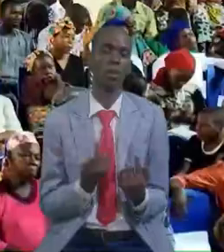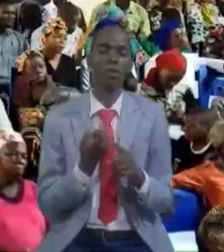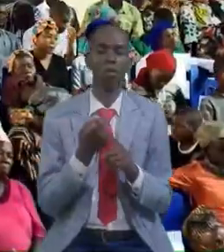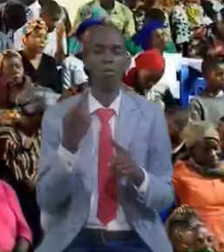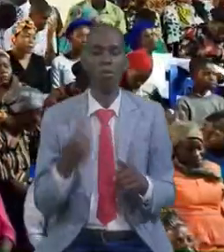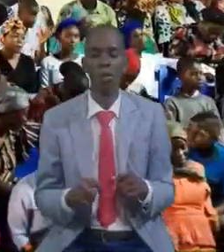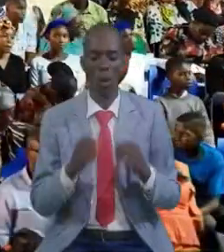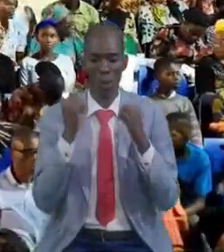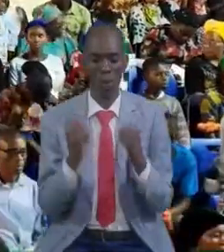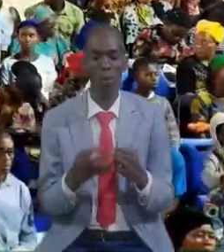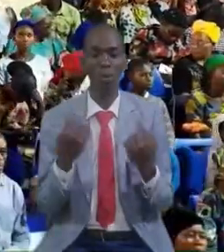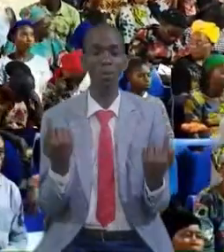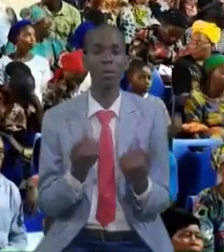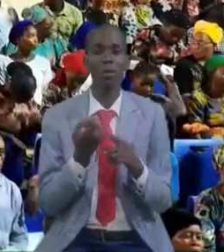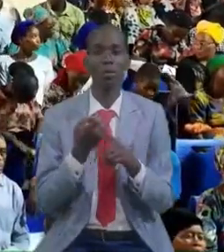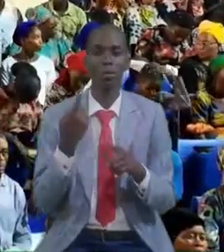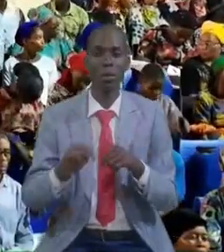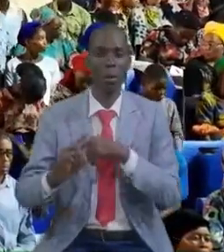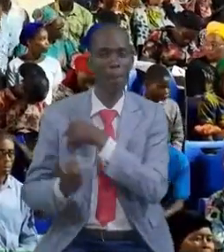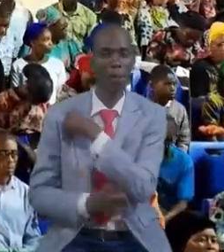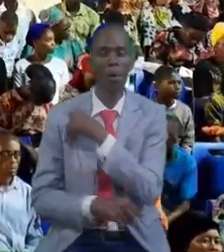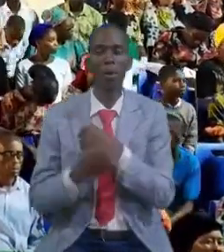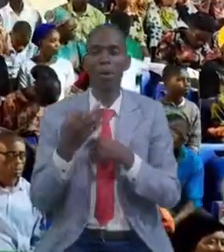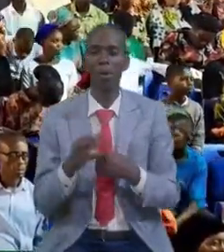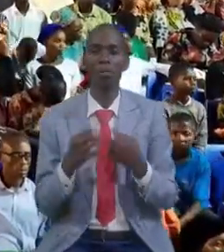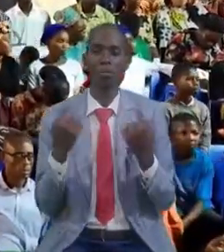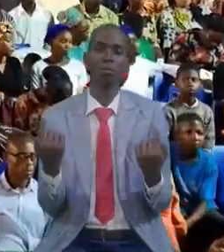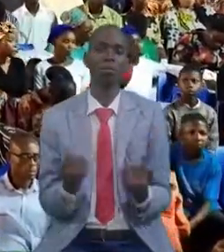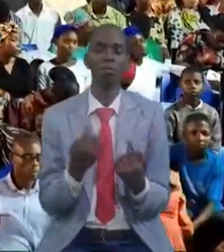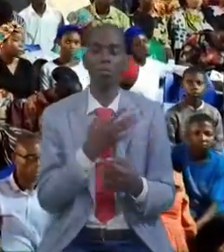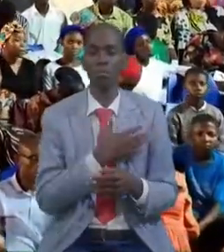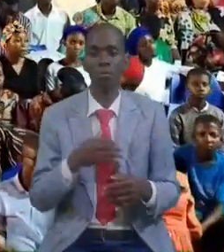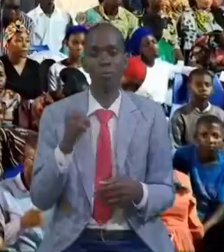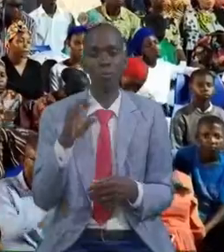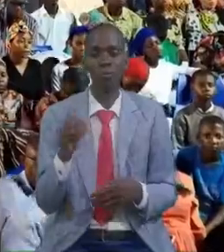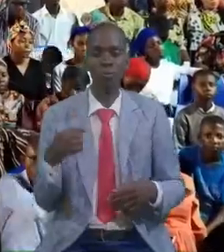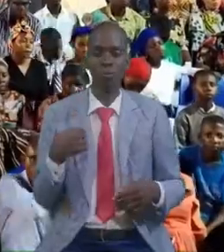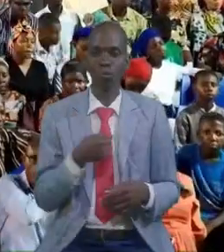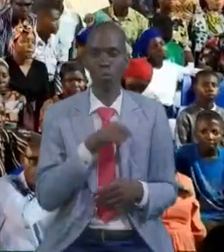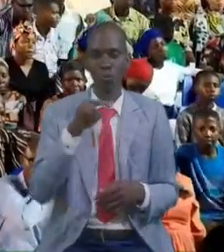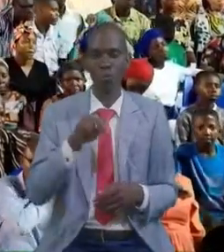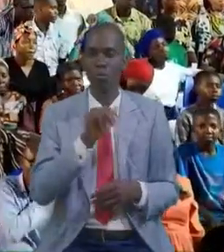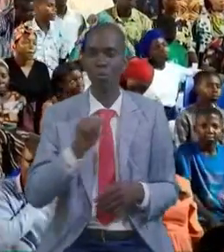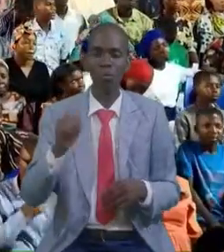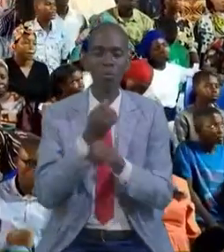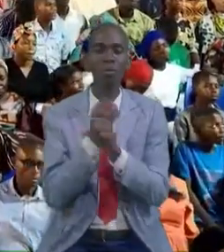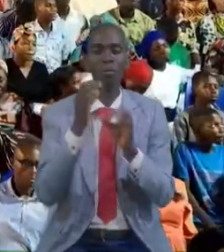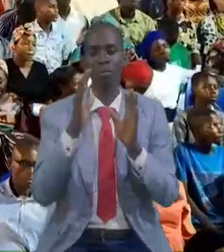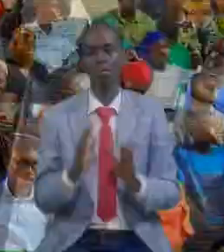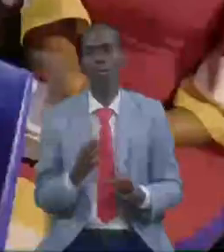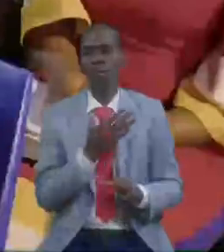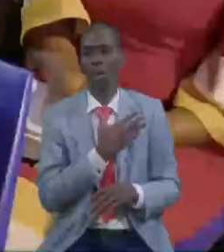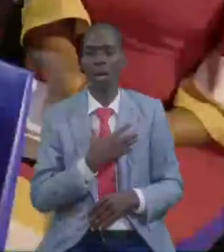the punishment of sin. And so we need a savior. And when we could